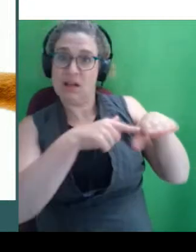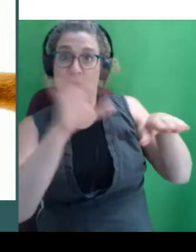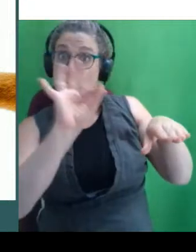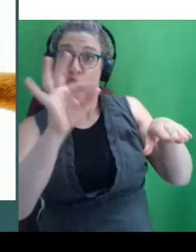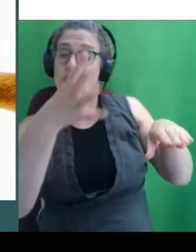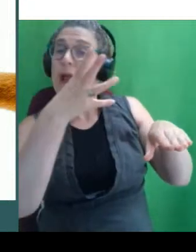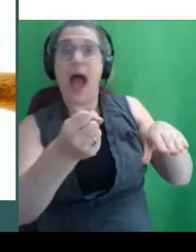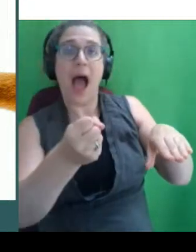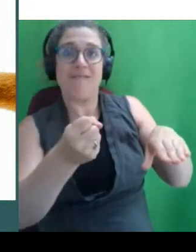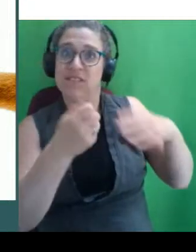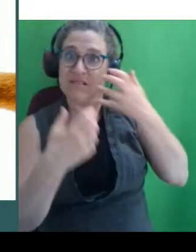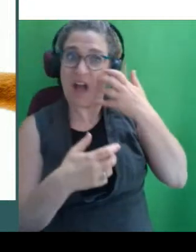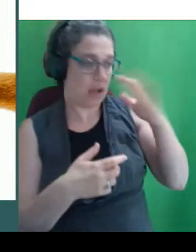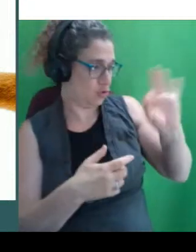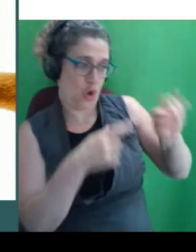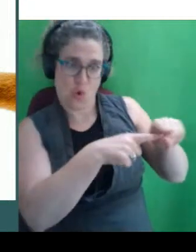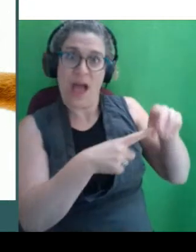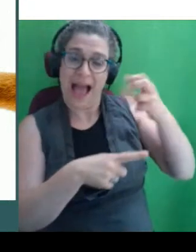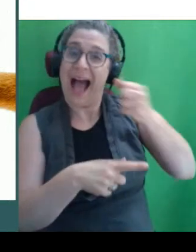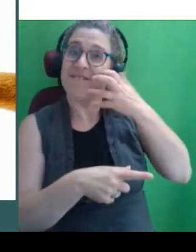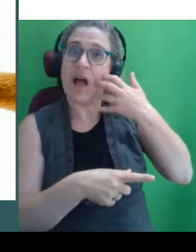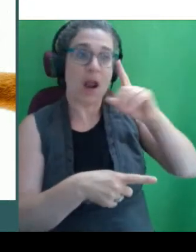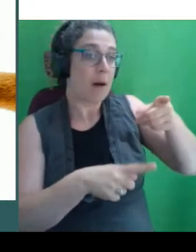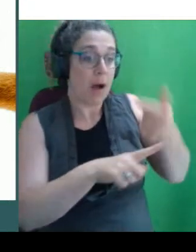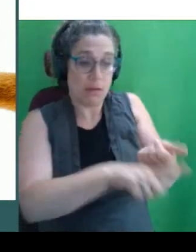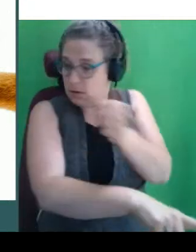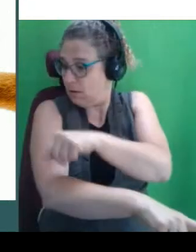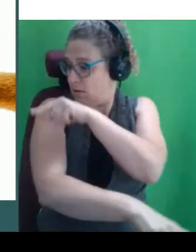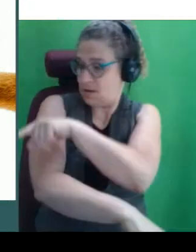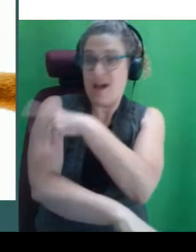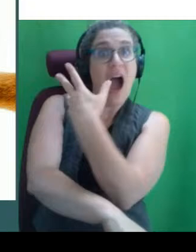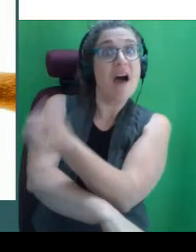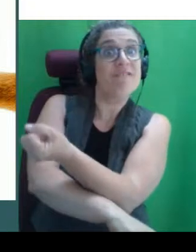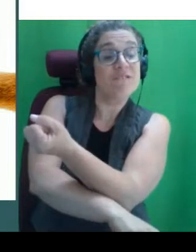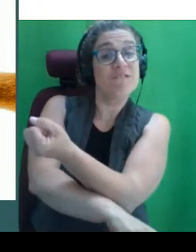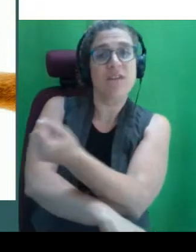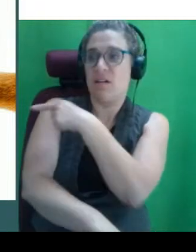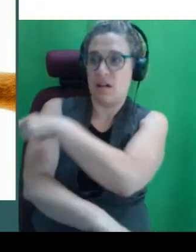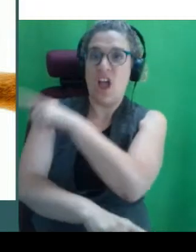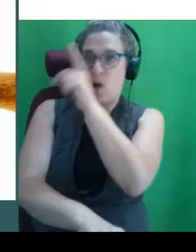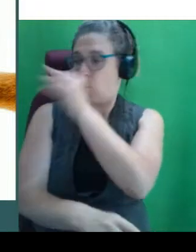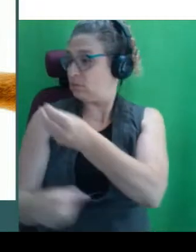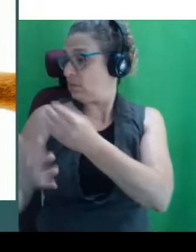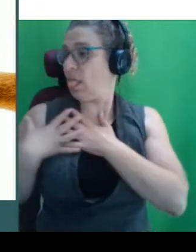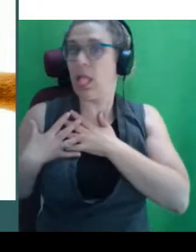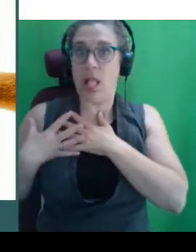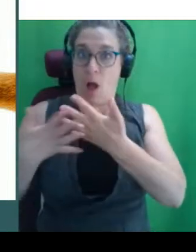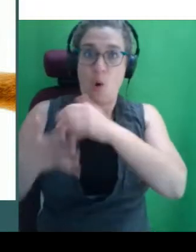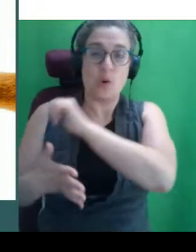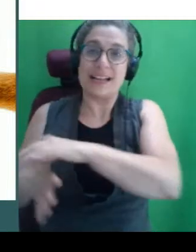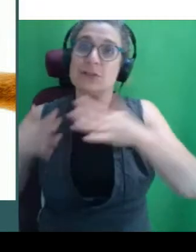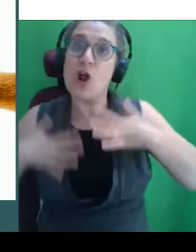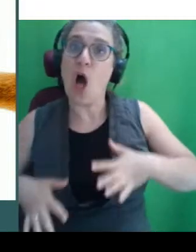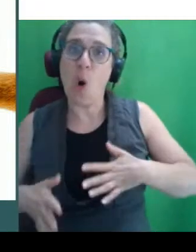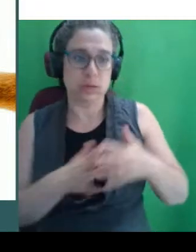who's has got a cat or a couple of cats in the house, and he's got all that allergen over him. So little Johnny might